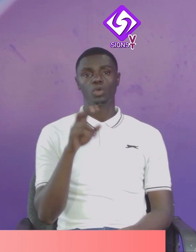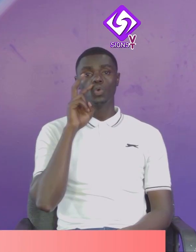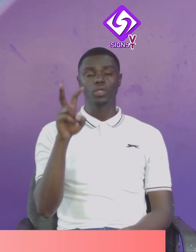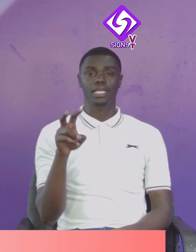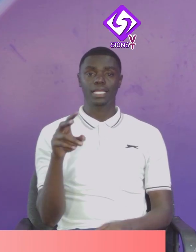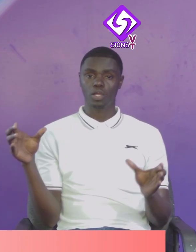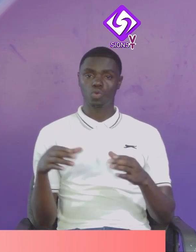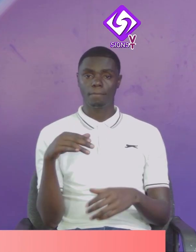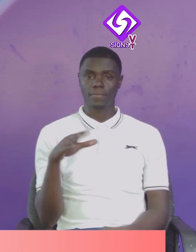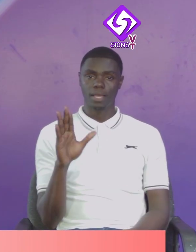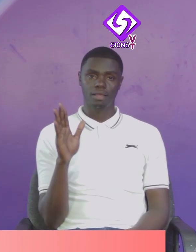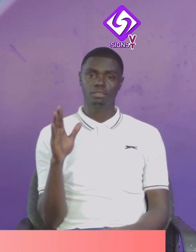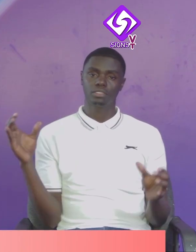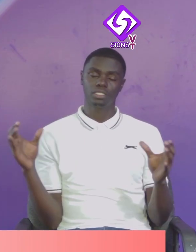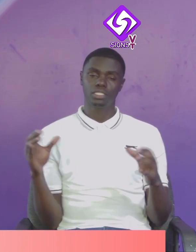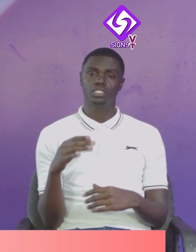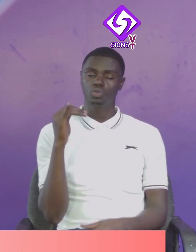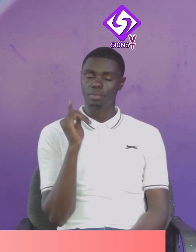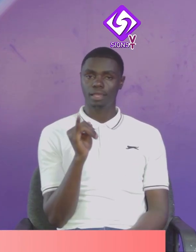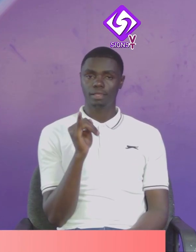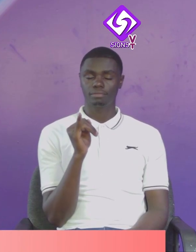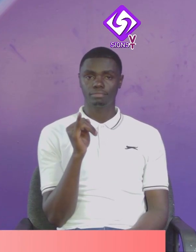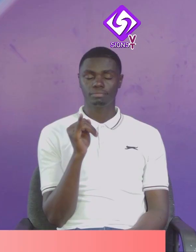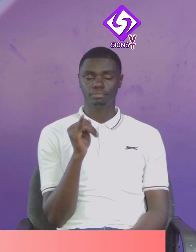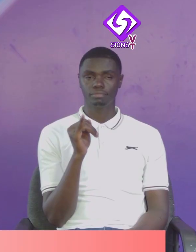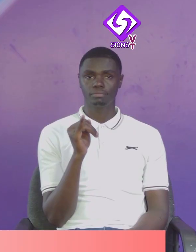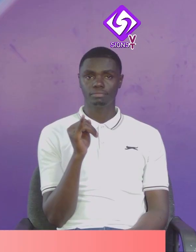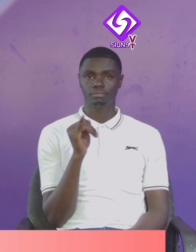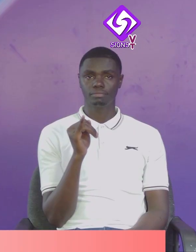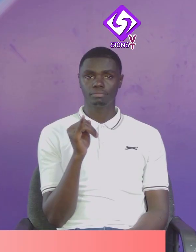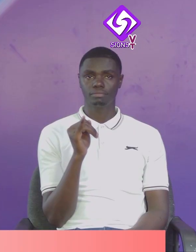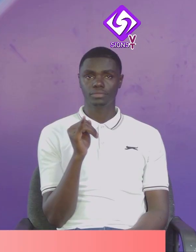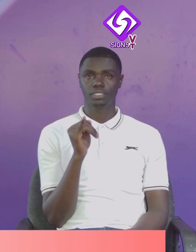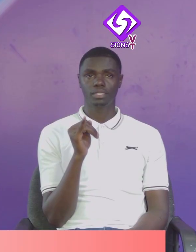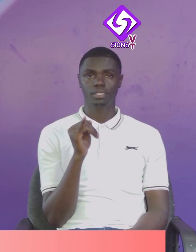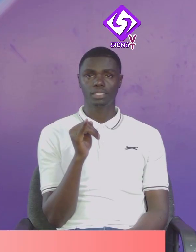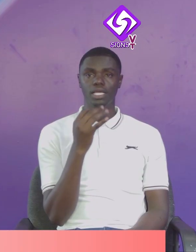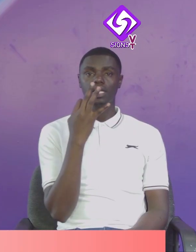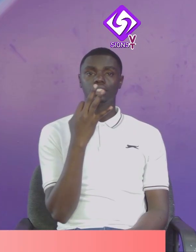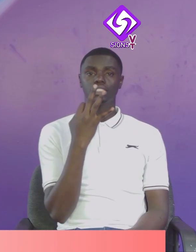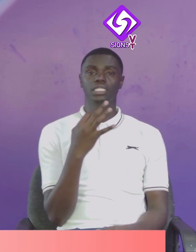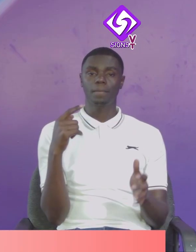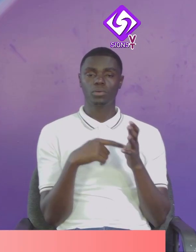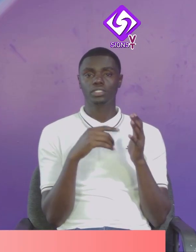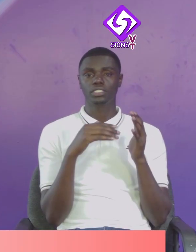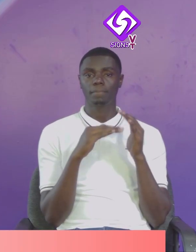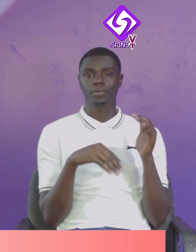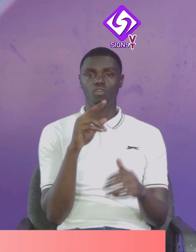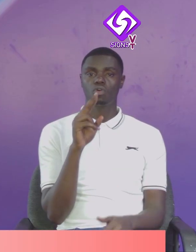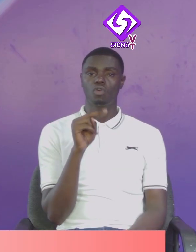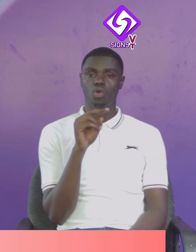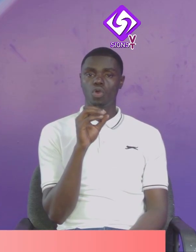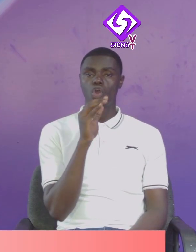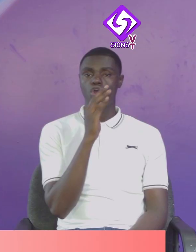they are in Group I, and they are just 3 points behind Norway. Yeah. But the way you